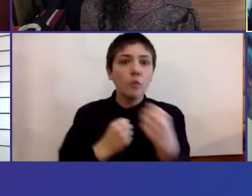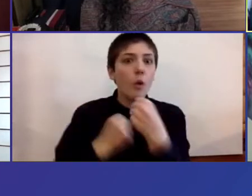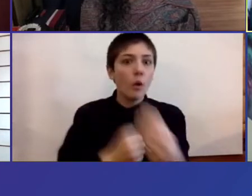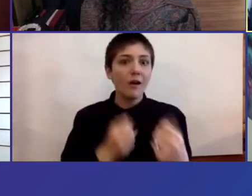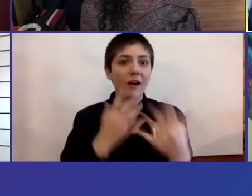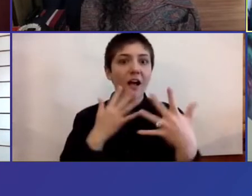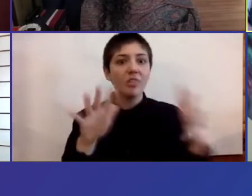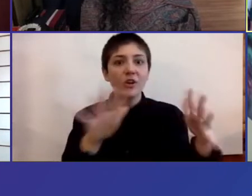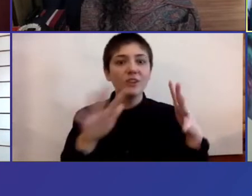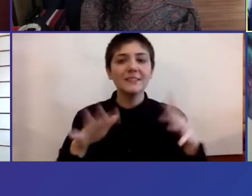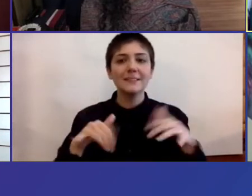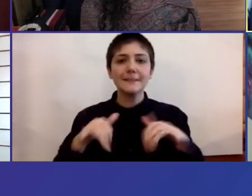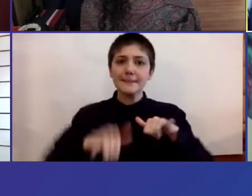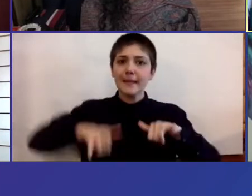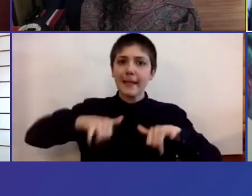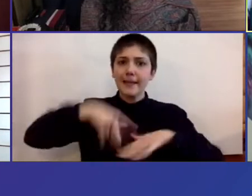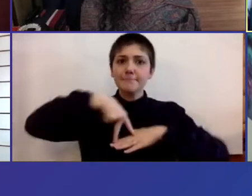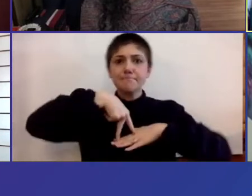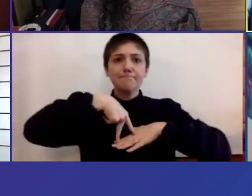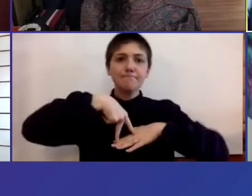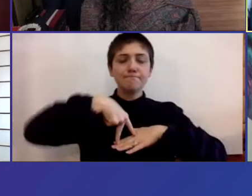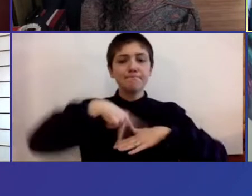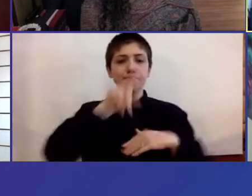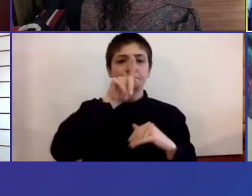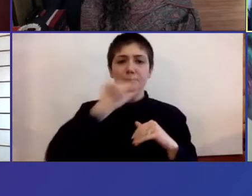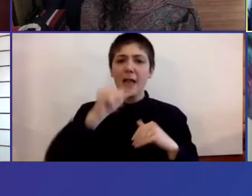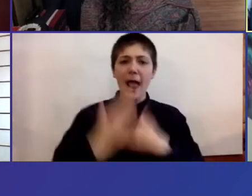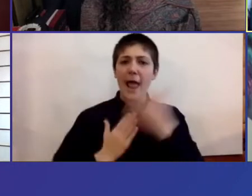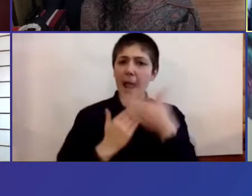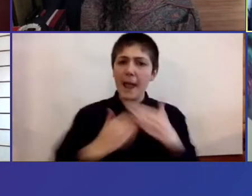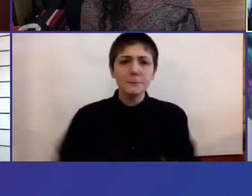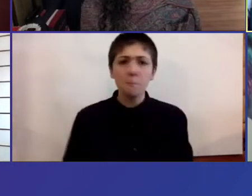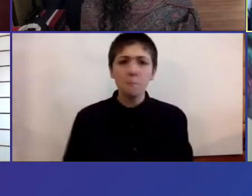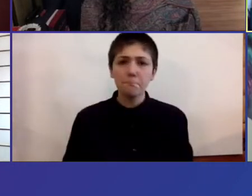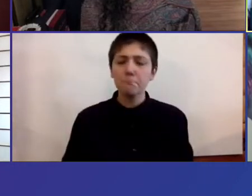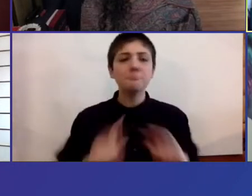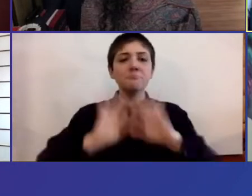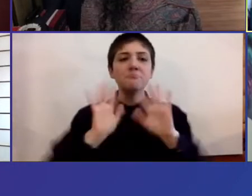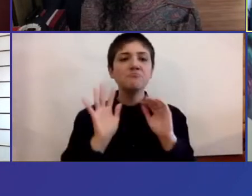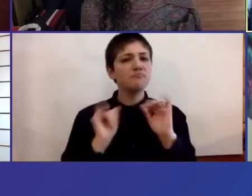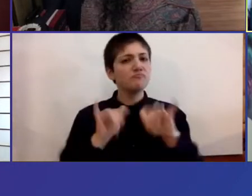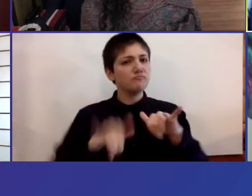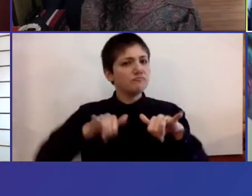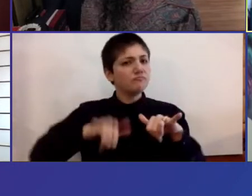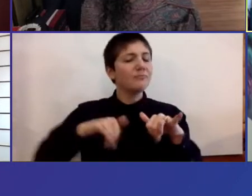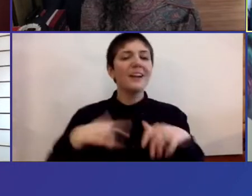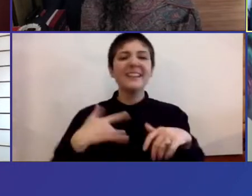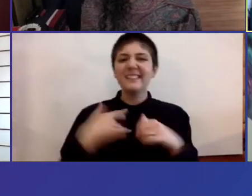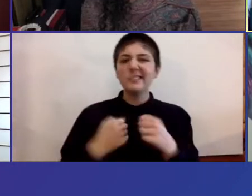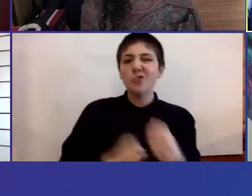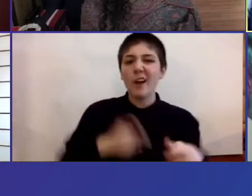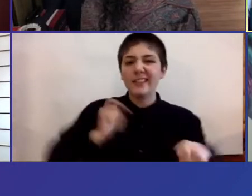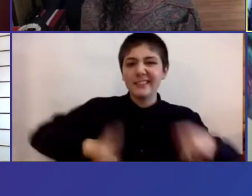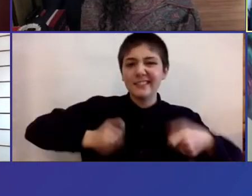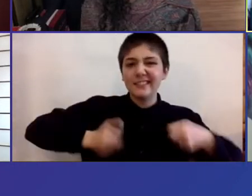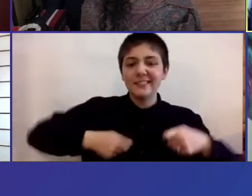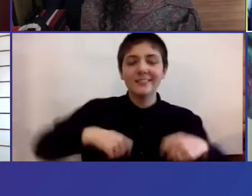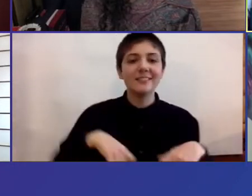don't move your arms so much. It's considered a percussive dance. You are part of the music more than dancing